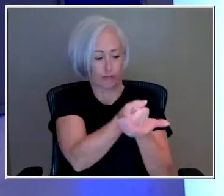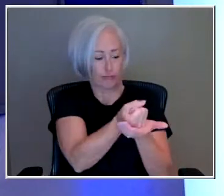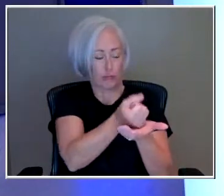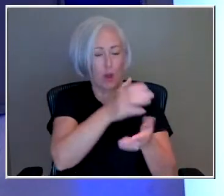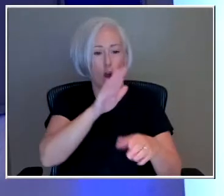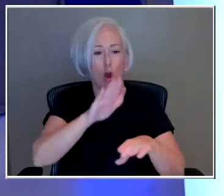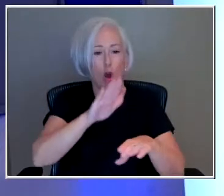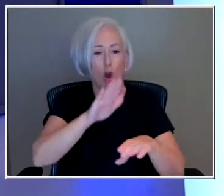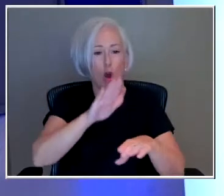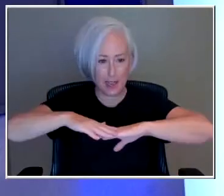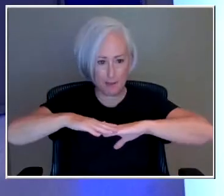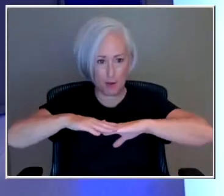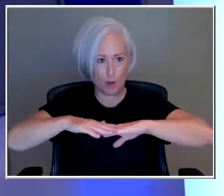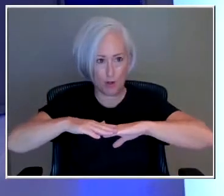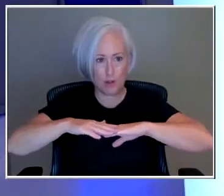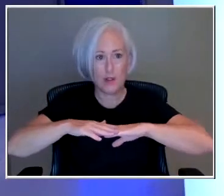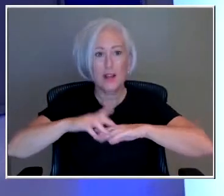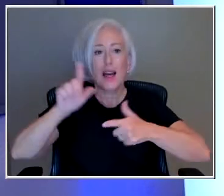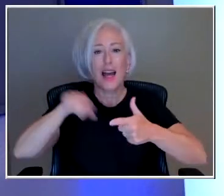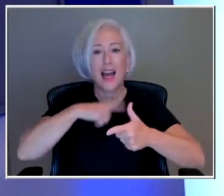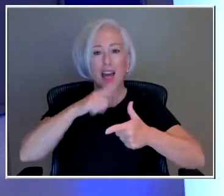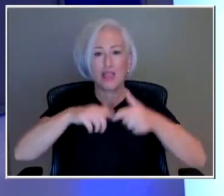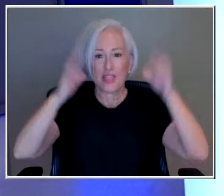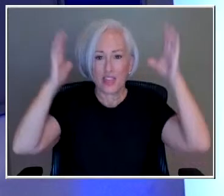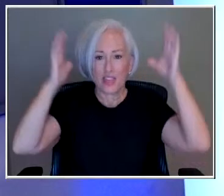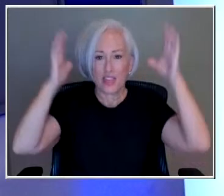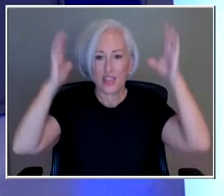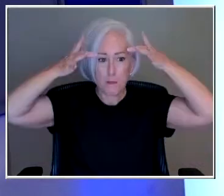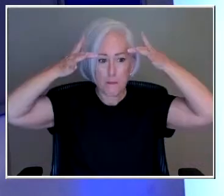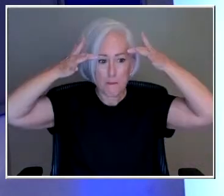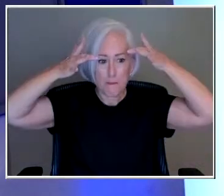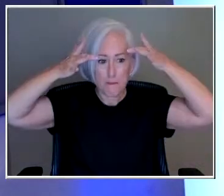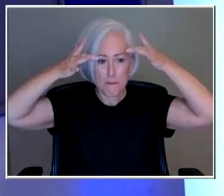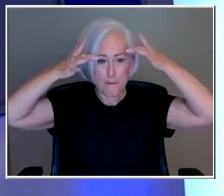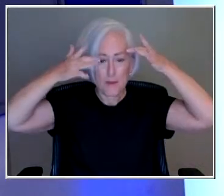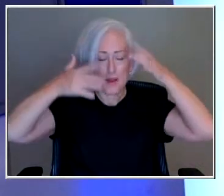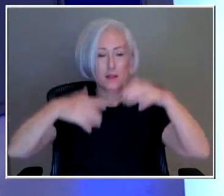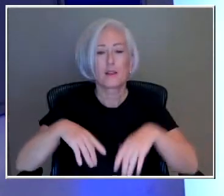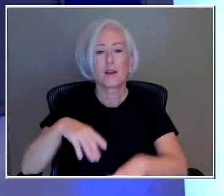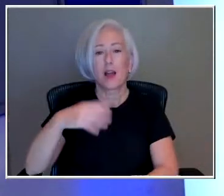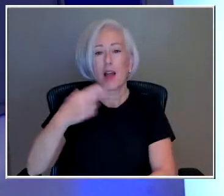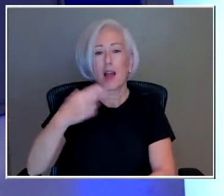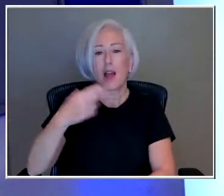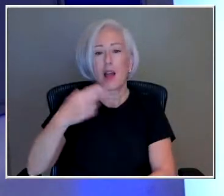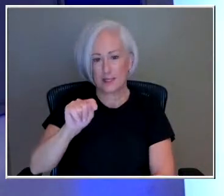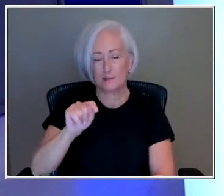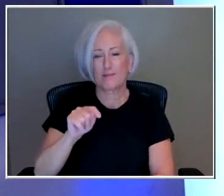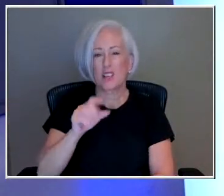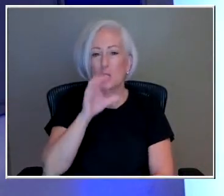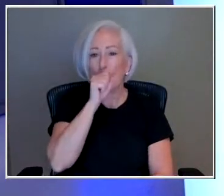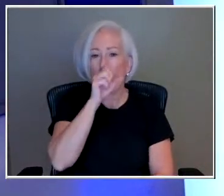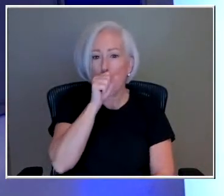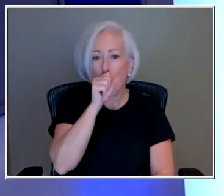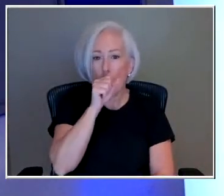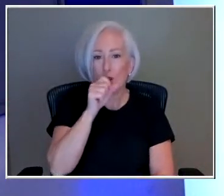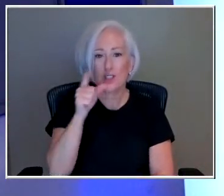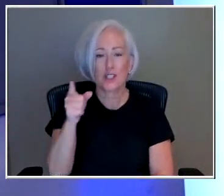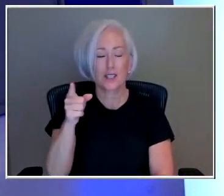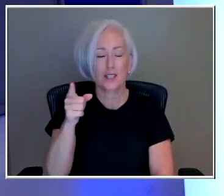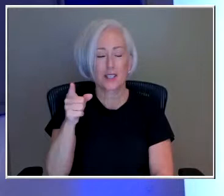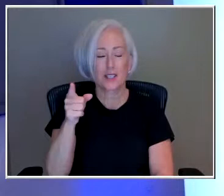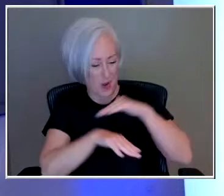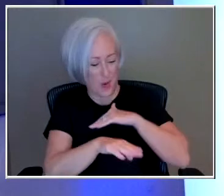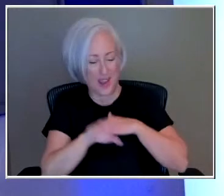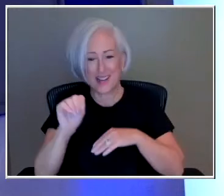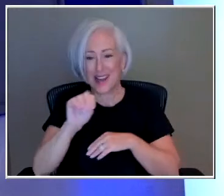was a helmet that was positioned around his head. So that like orange, clear thing. So animation, because we can't go inside that MRI room, of course,